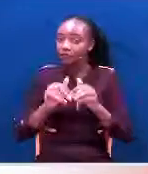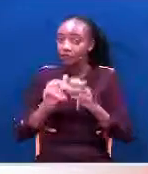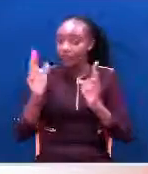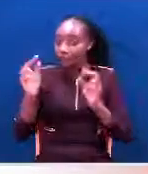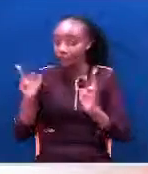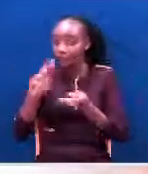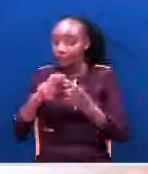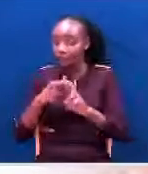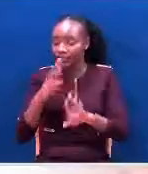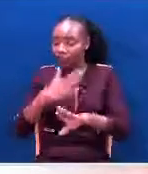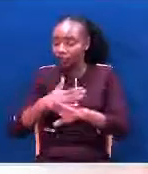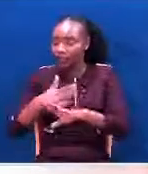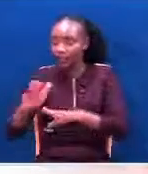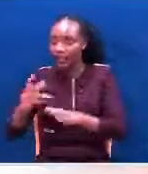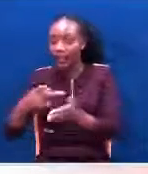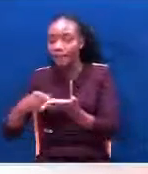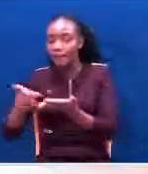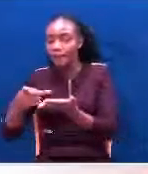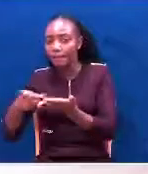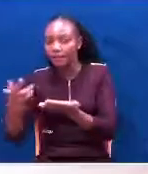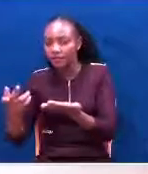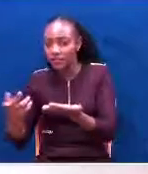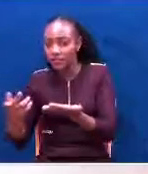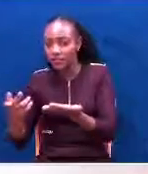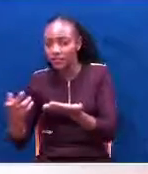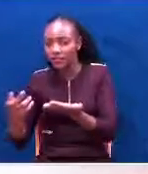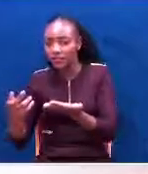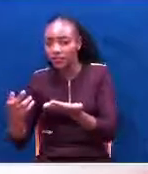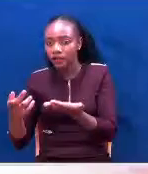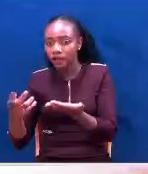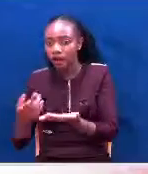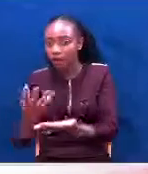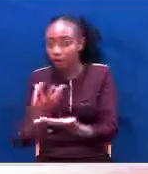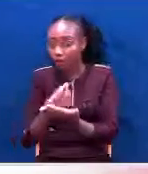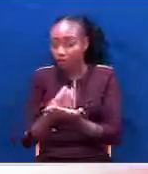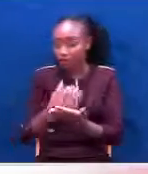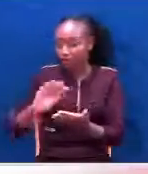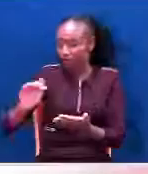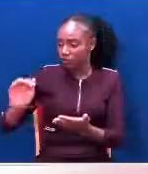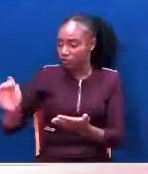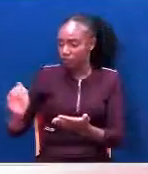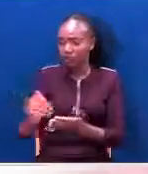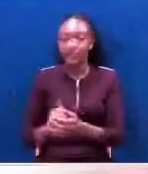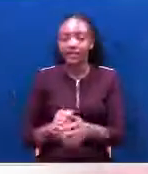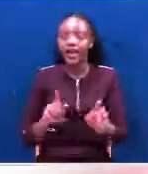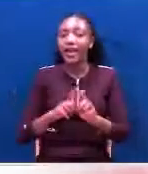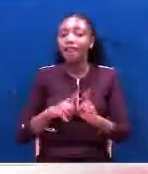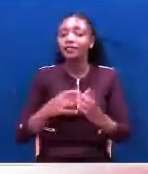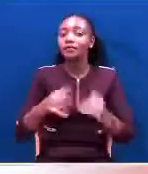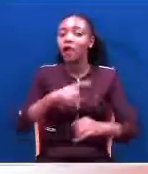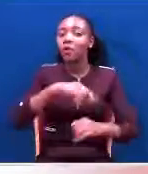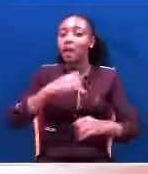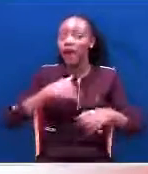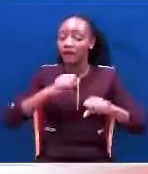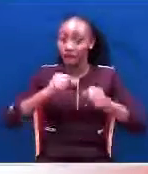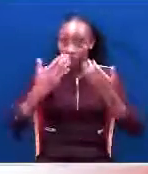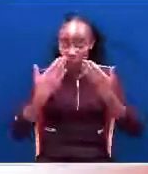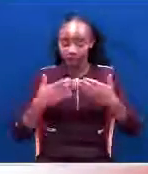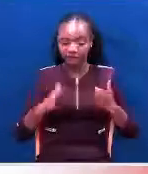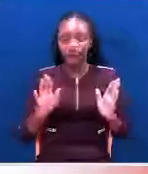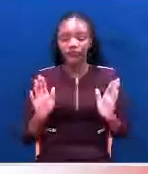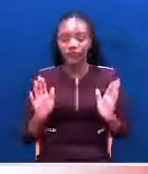the delayed payment of funds to the counties, and we have come with the way forward.